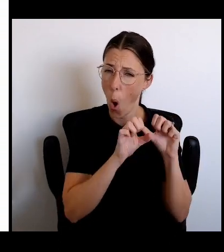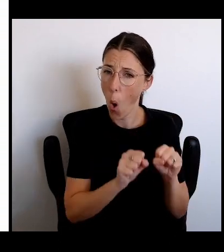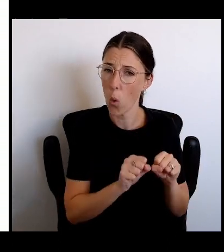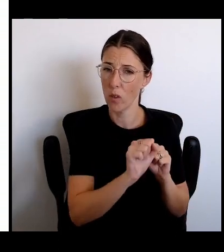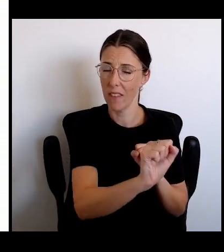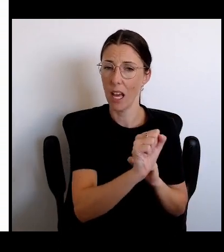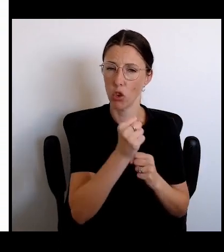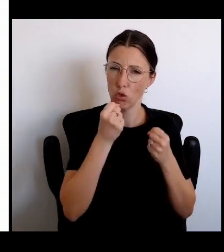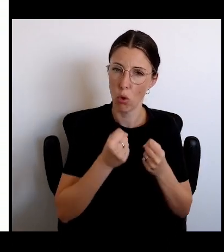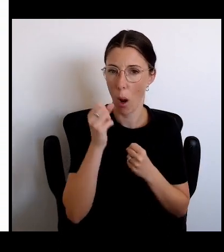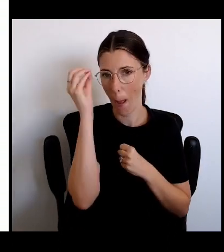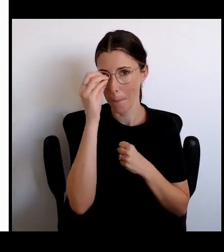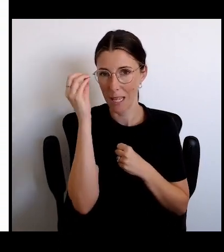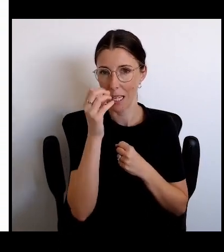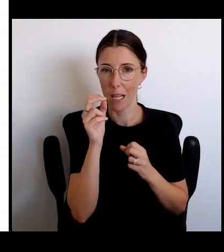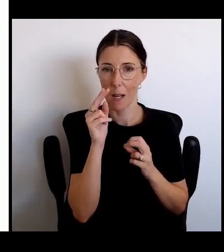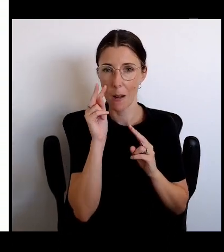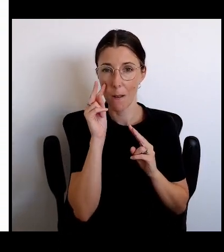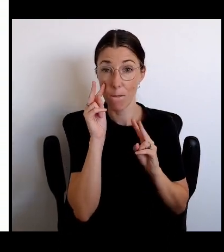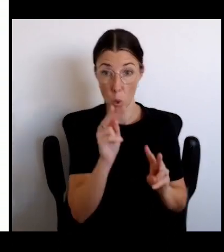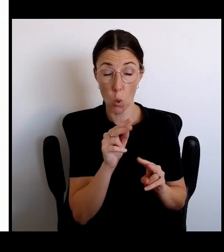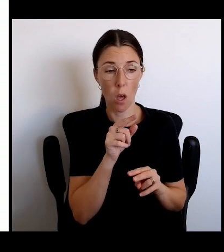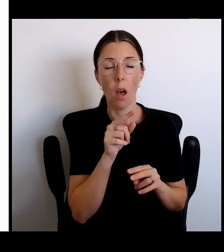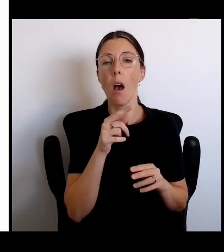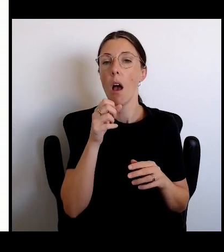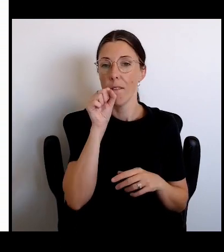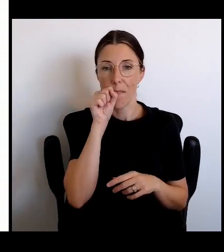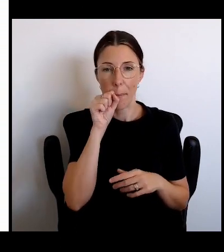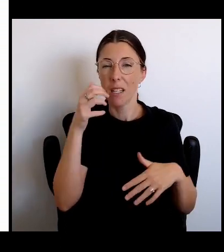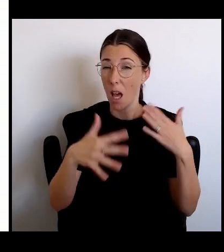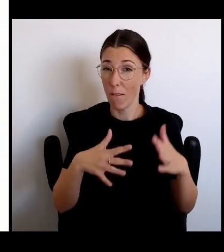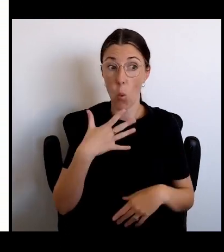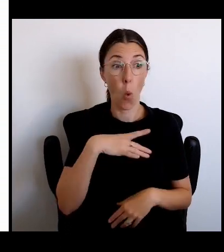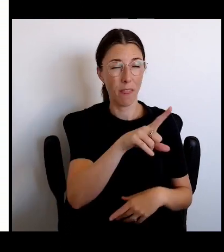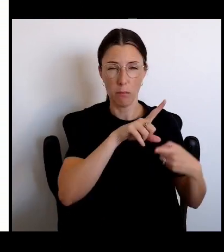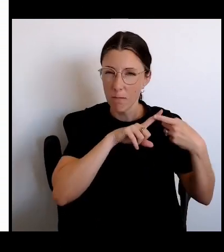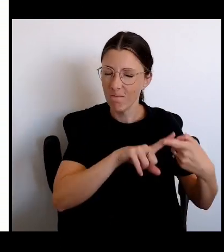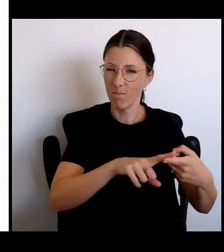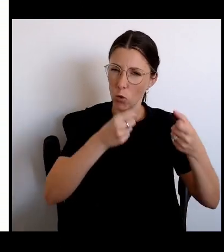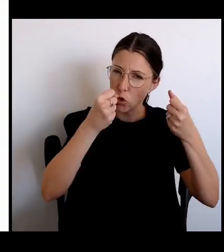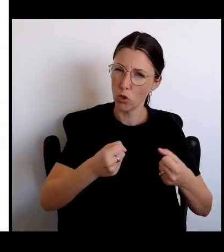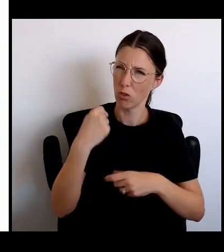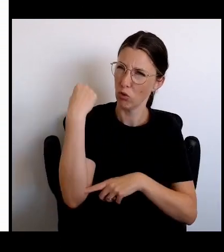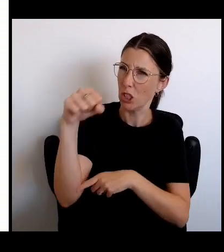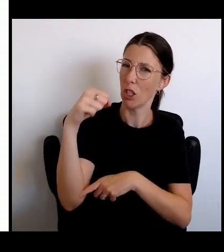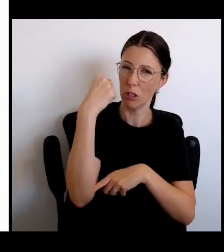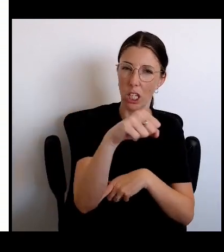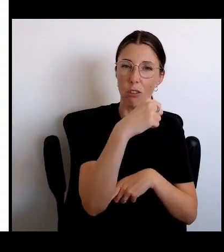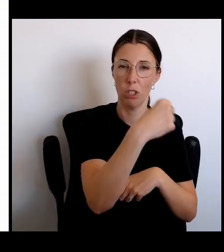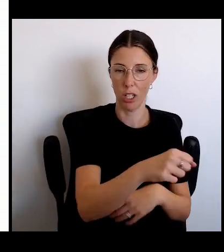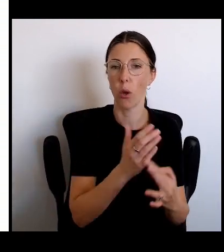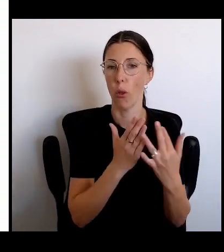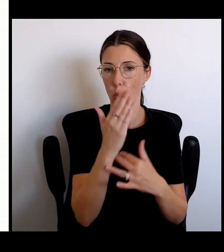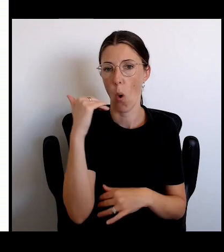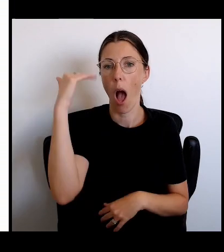vaping is harmful and be able to say no and reject vaping as they move through their high school years. And we want